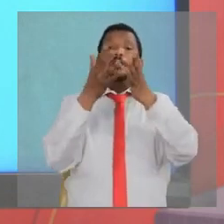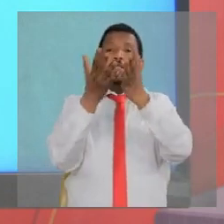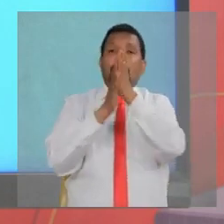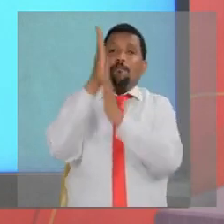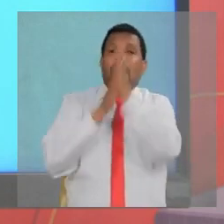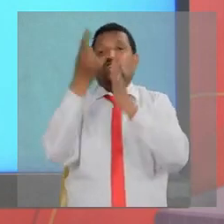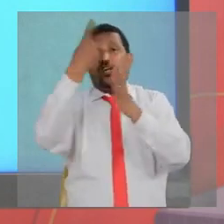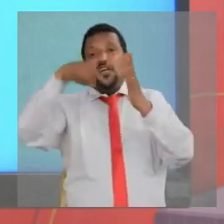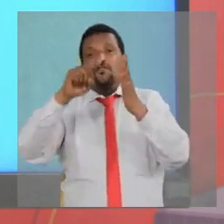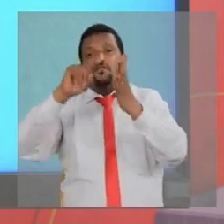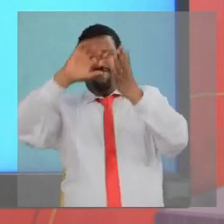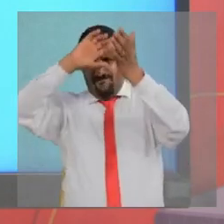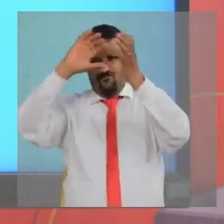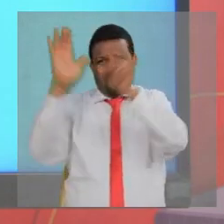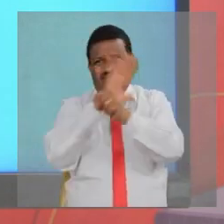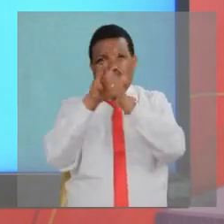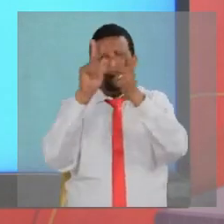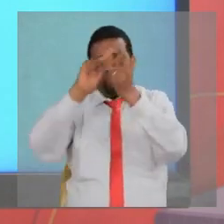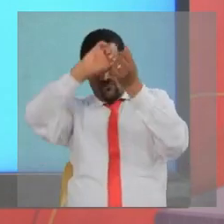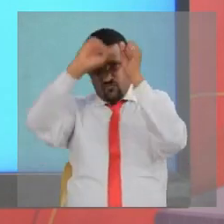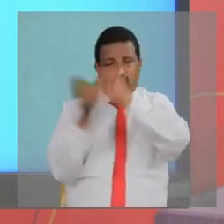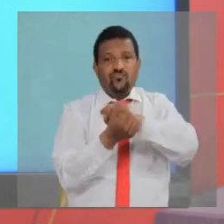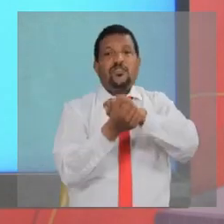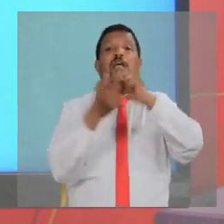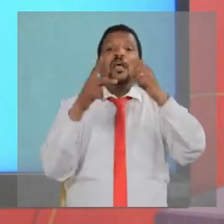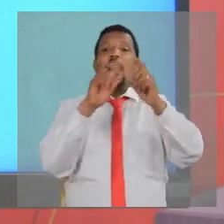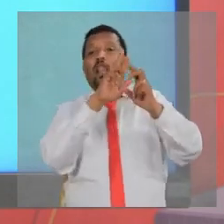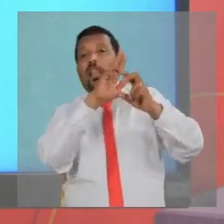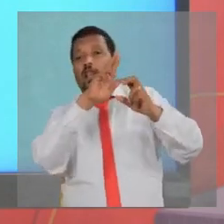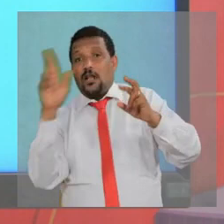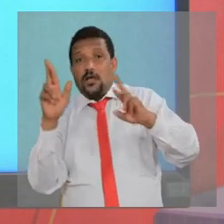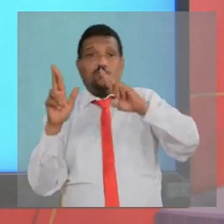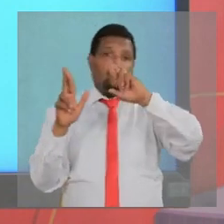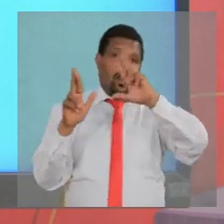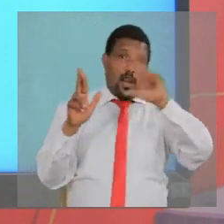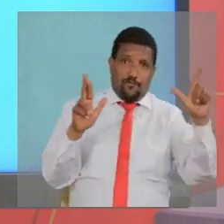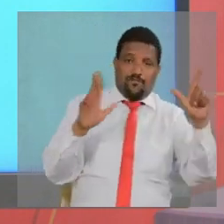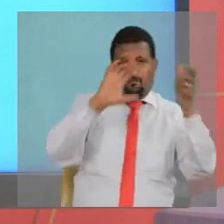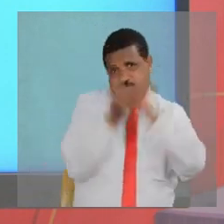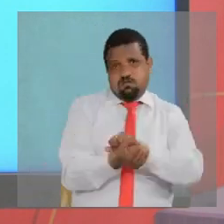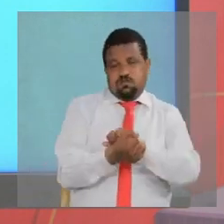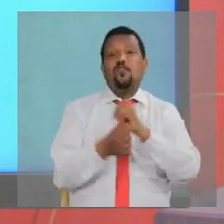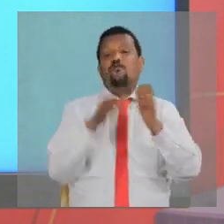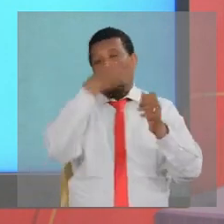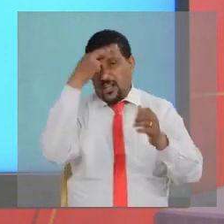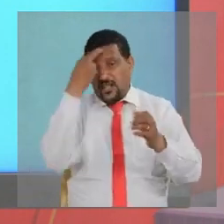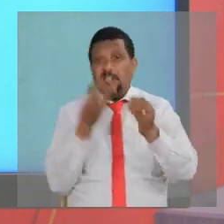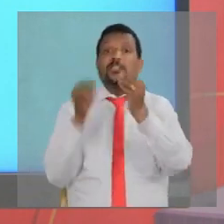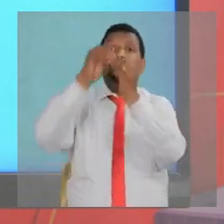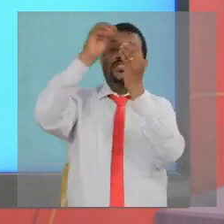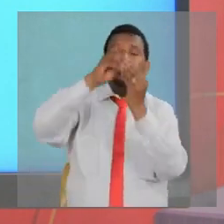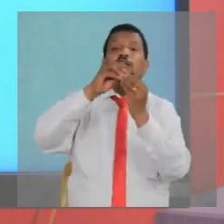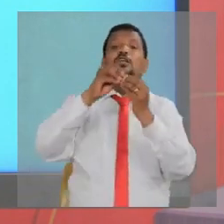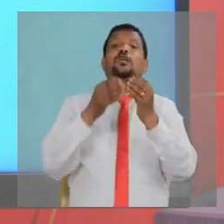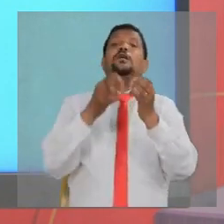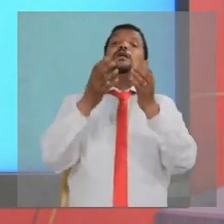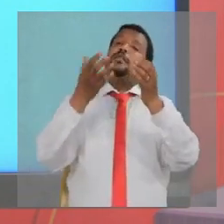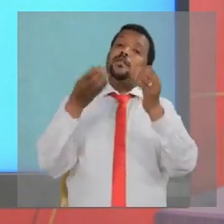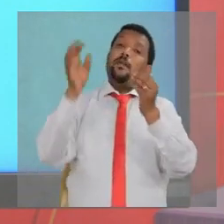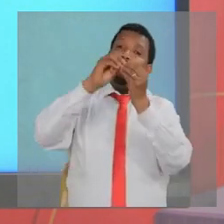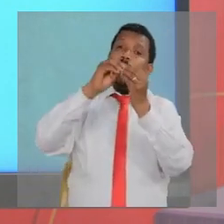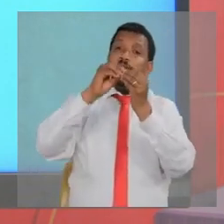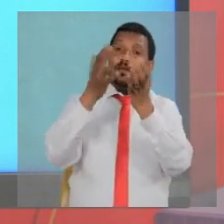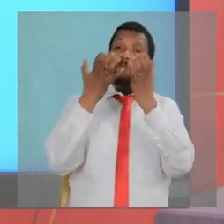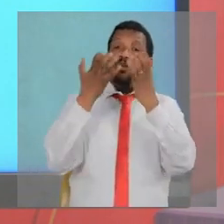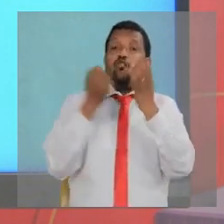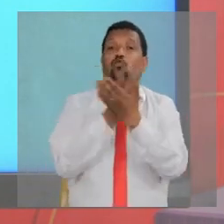its entire position either to the left or to the right. Any factor that increases demand for a commodity will shift the demand curve